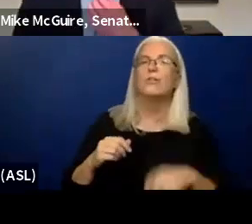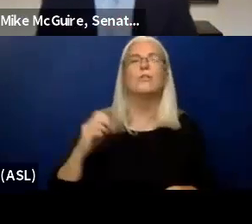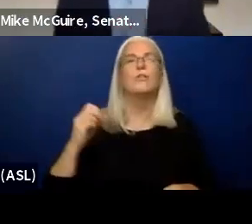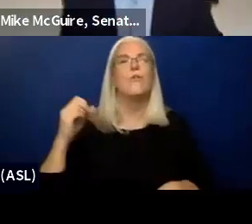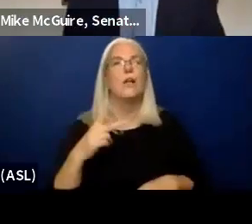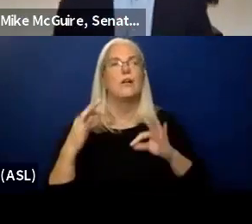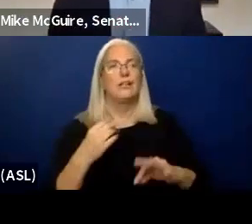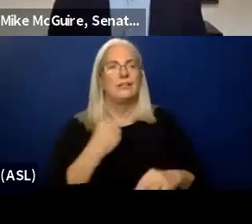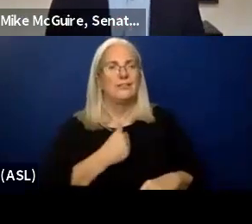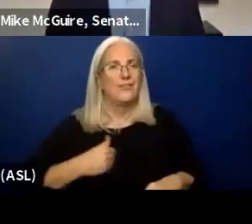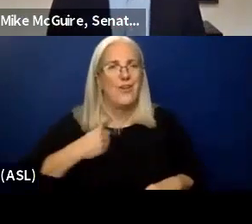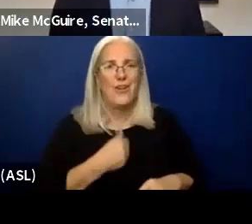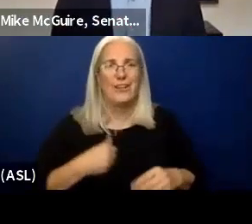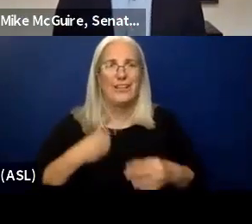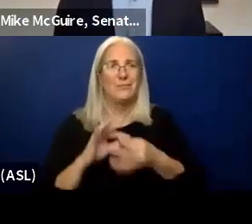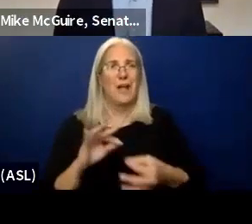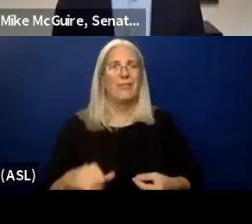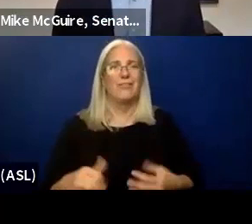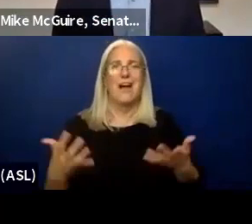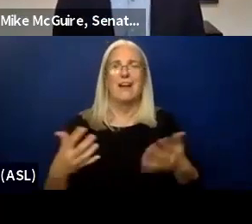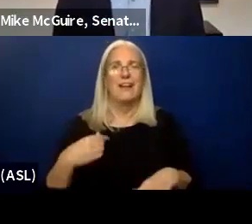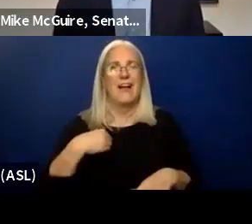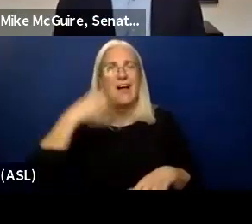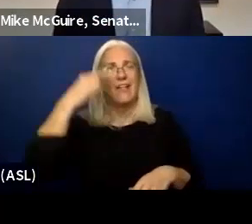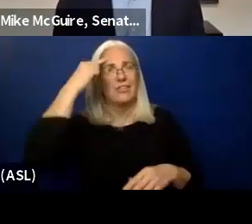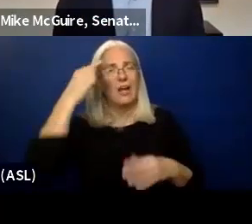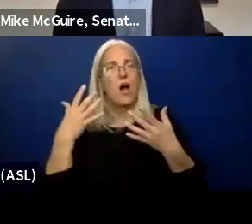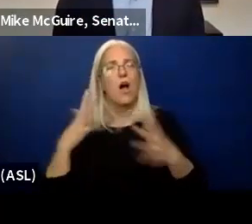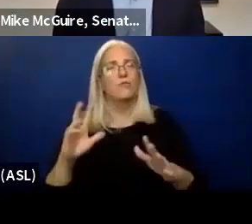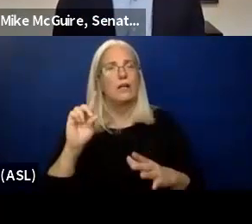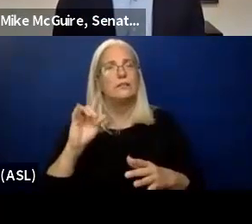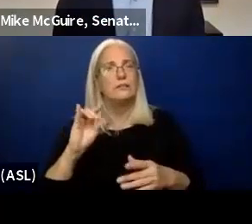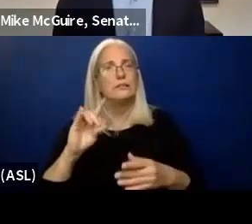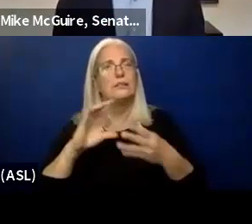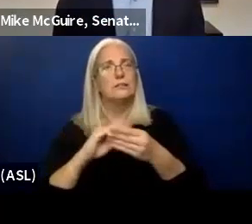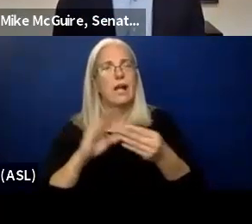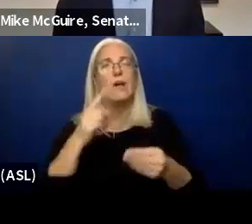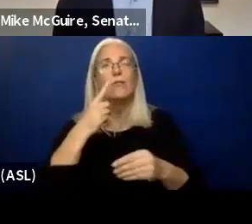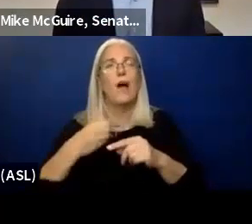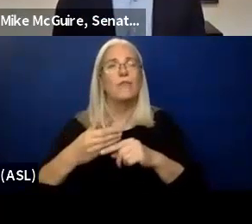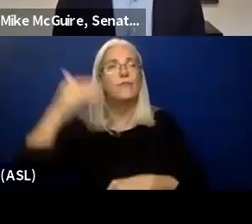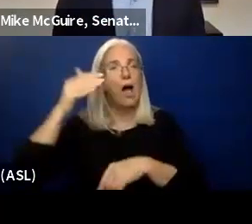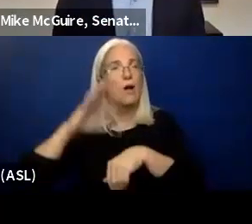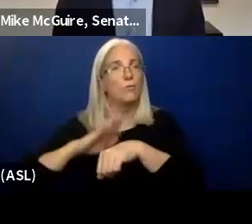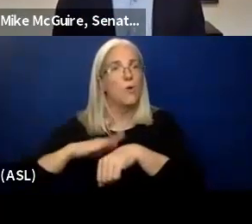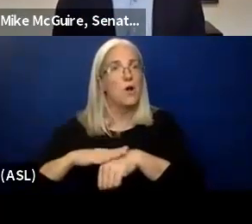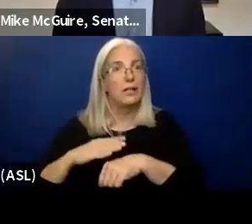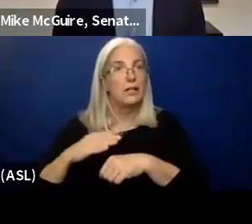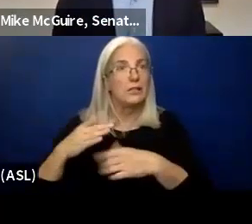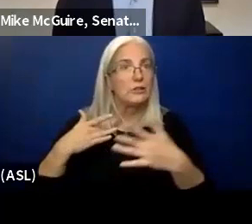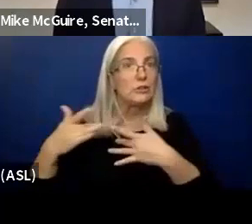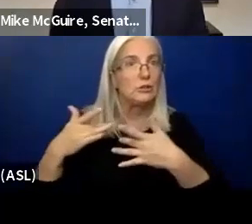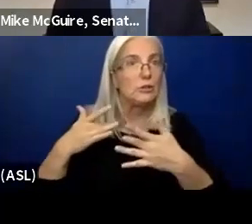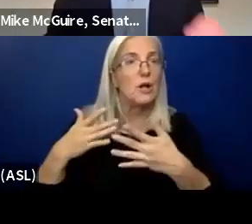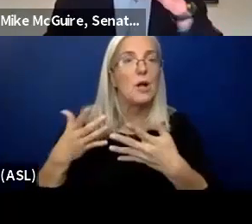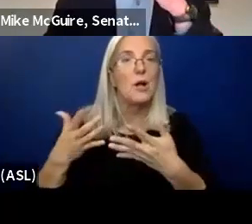So as I believe we've already spoken about, the red flag conditions did not materialize to the extent that